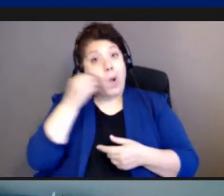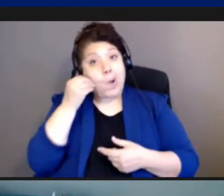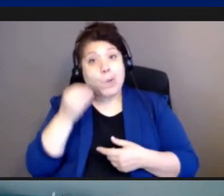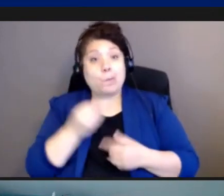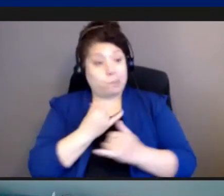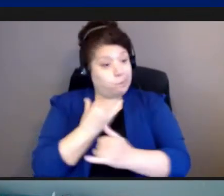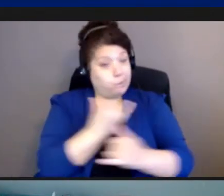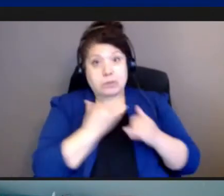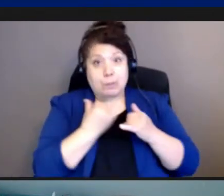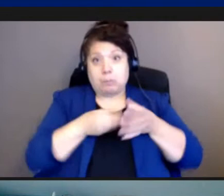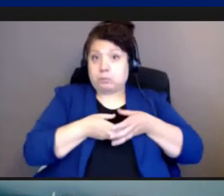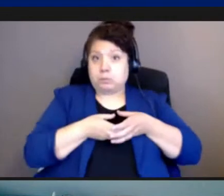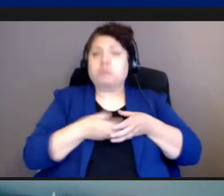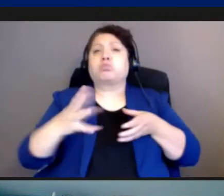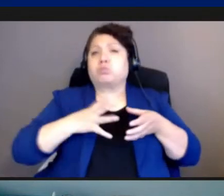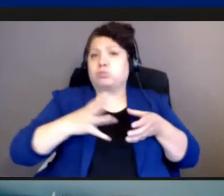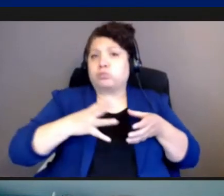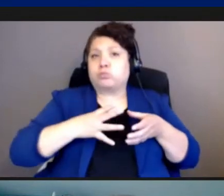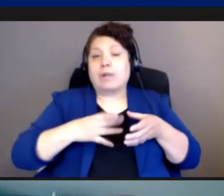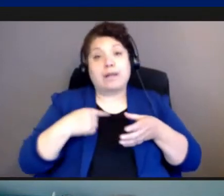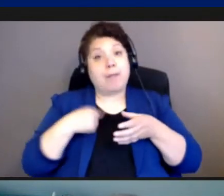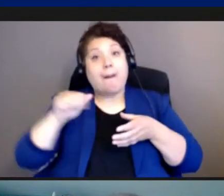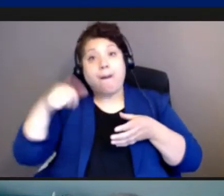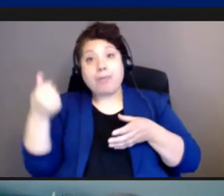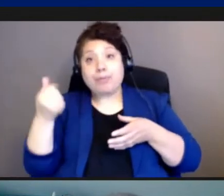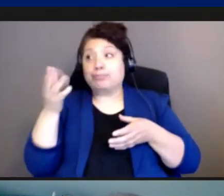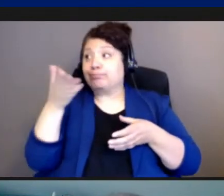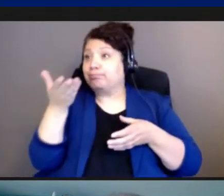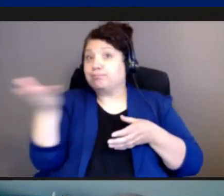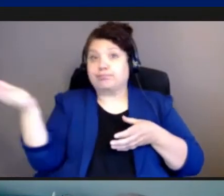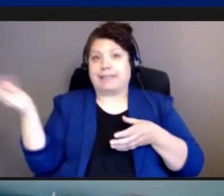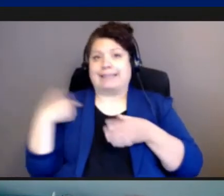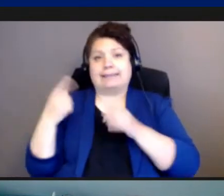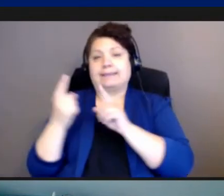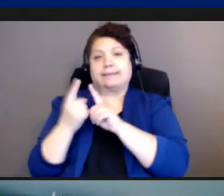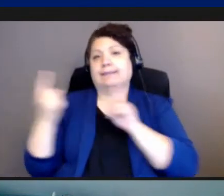but maintain our distance for other people.